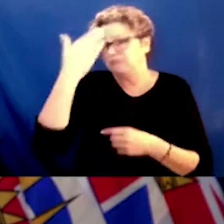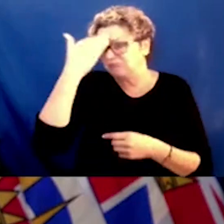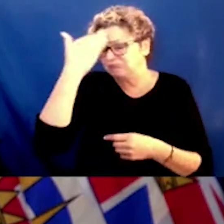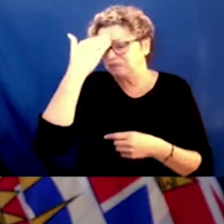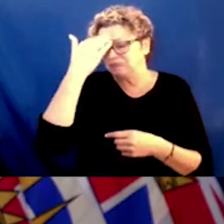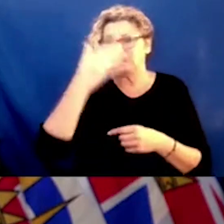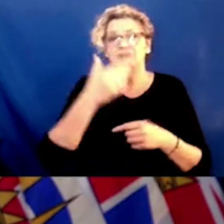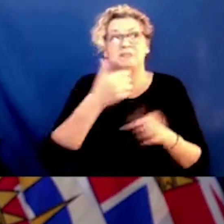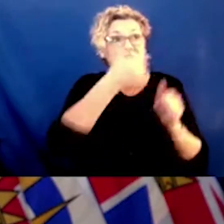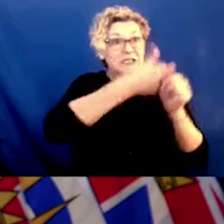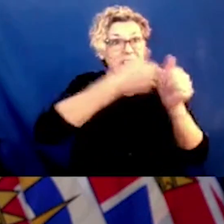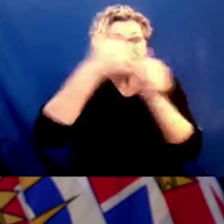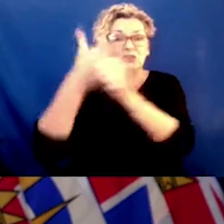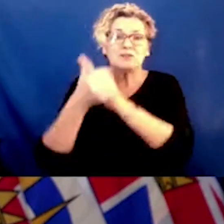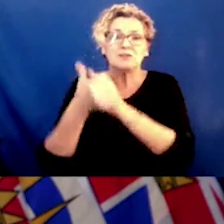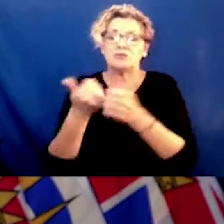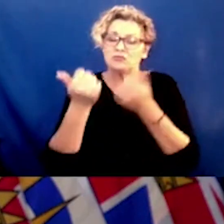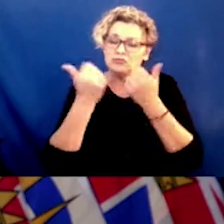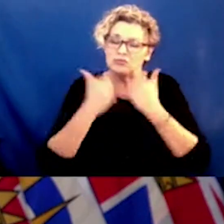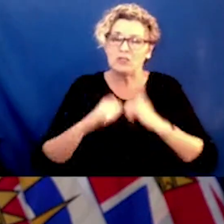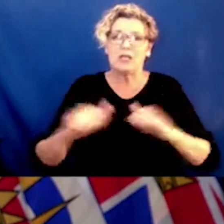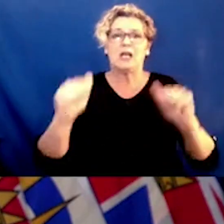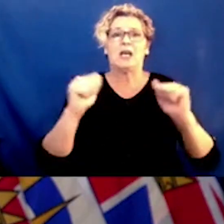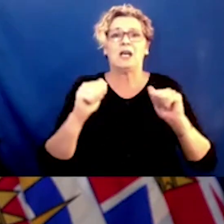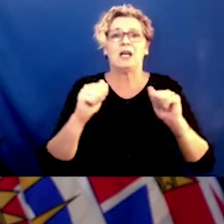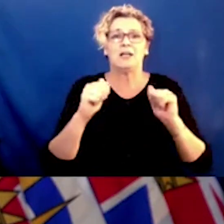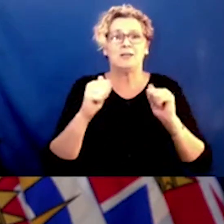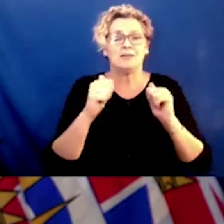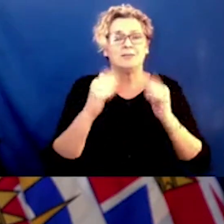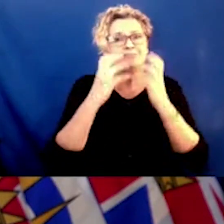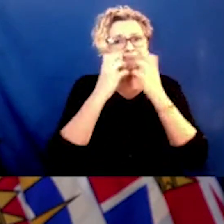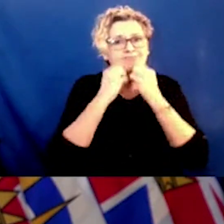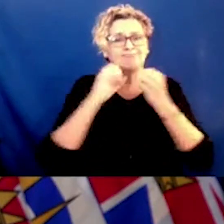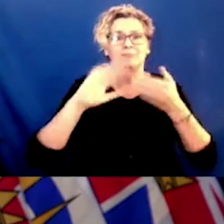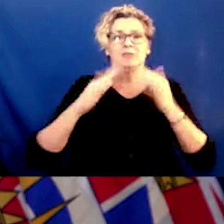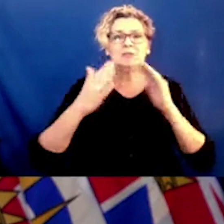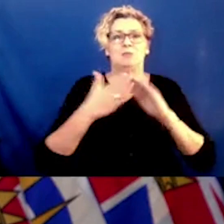ill, show you care by staying home and away from others.